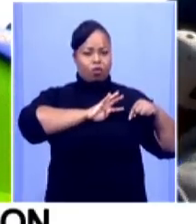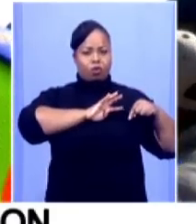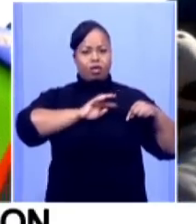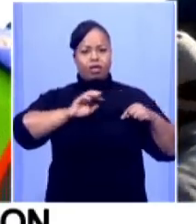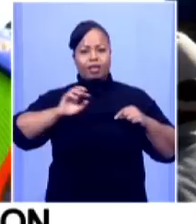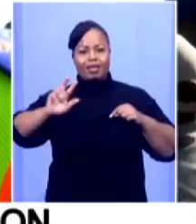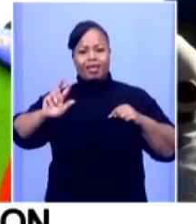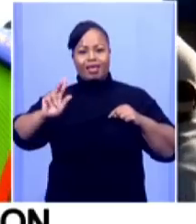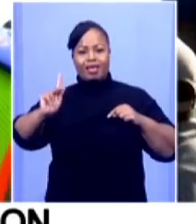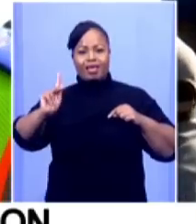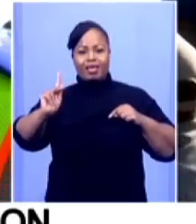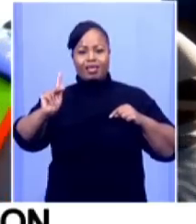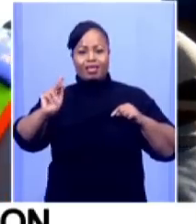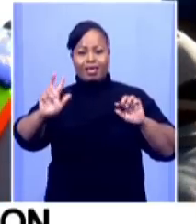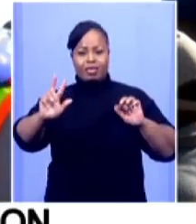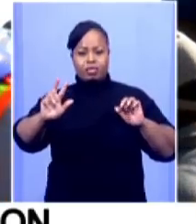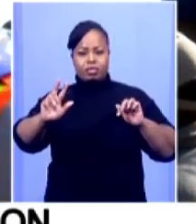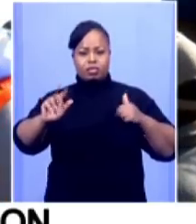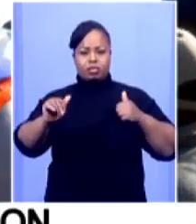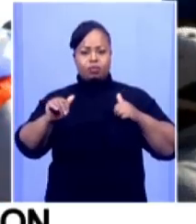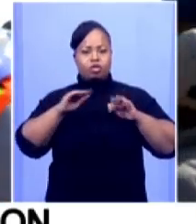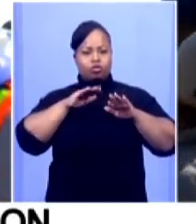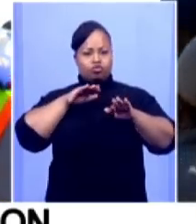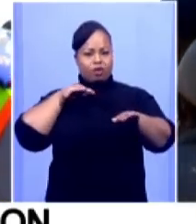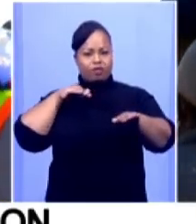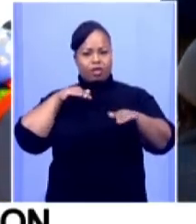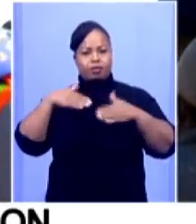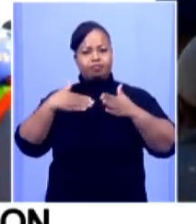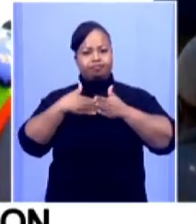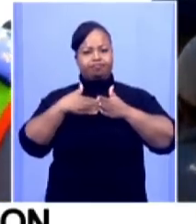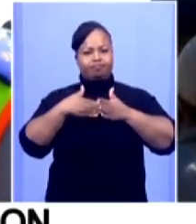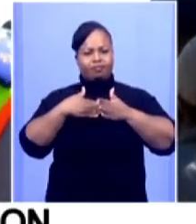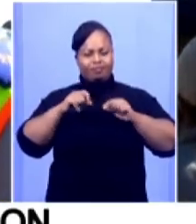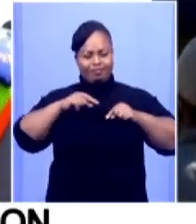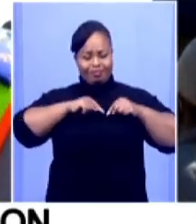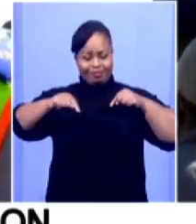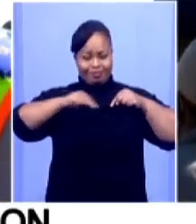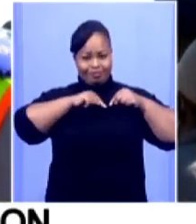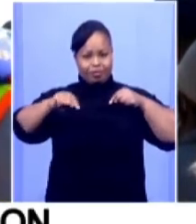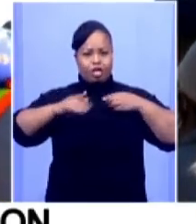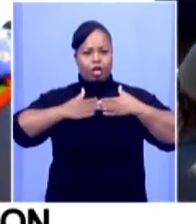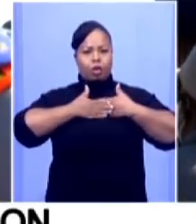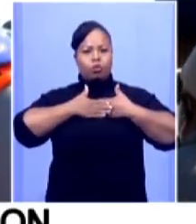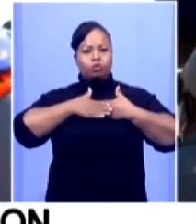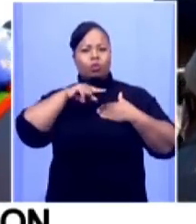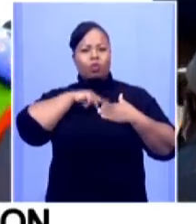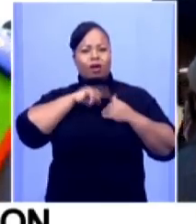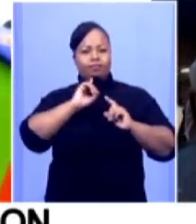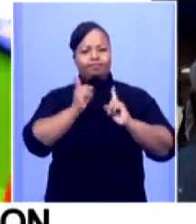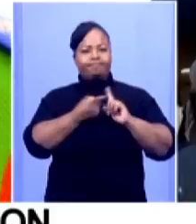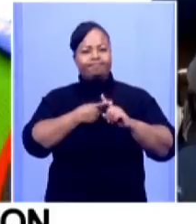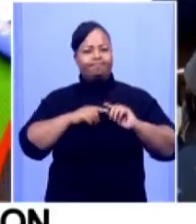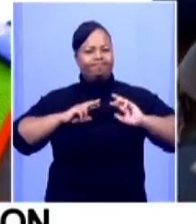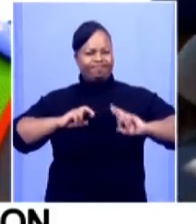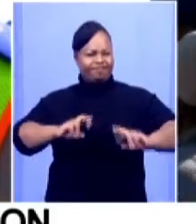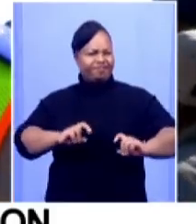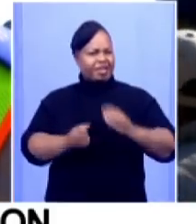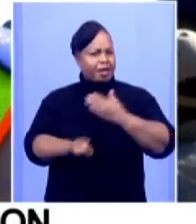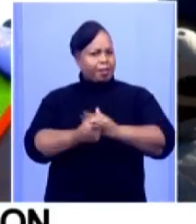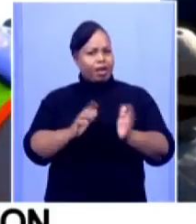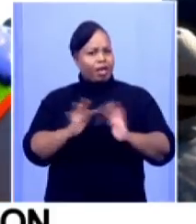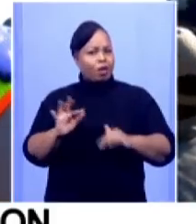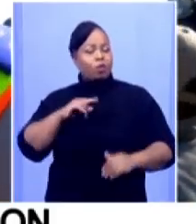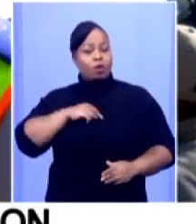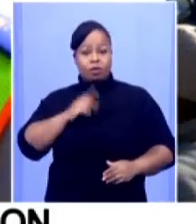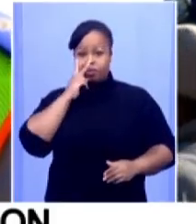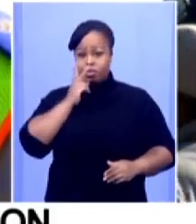traffic while we allow SABC to investigate the cause of the accident. And as you can see now, those fatalities